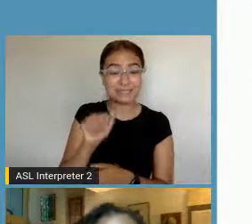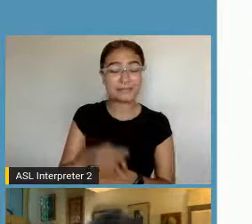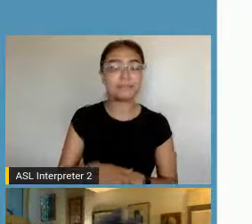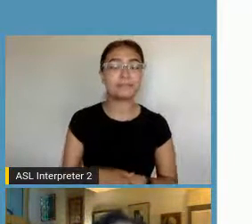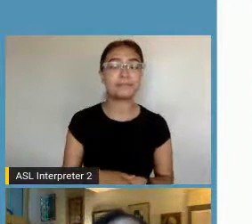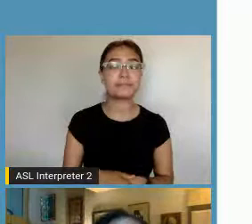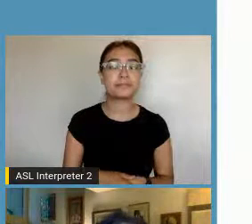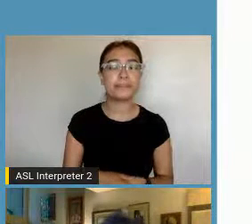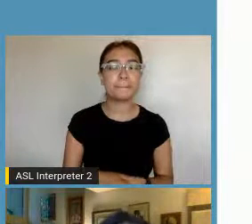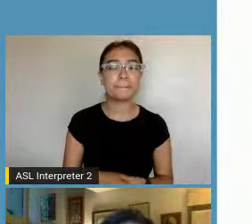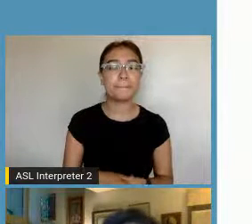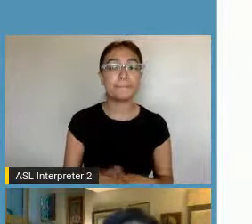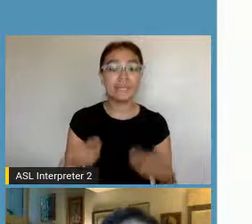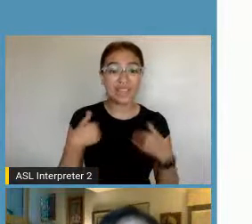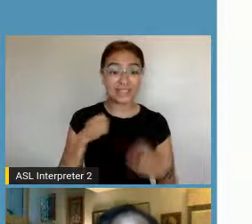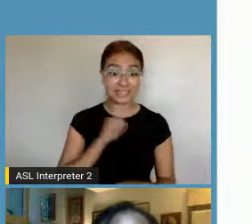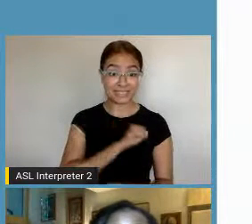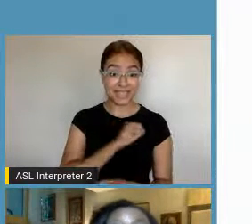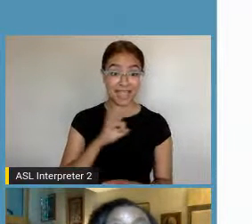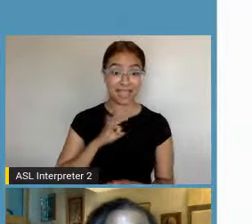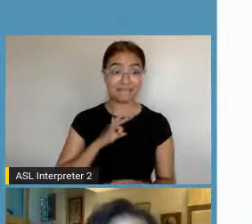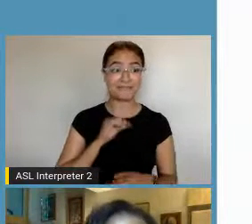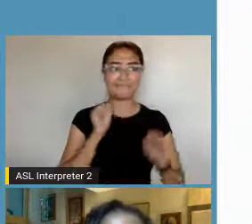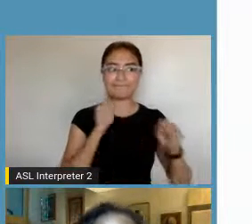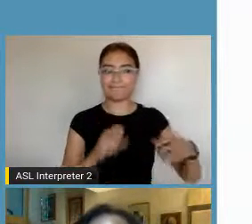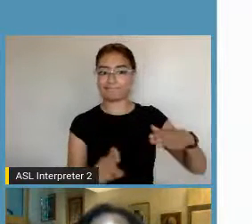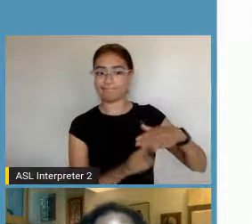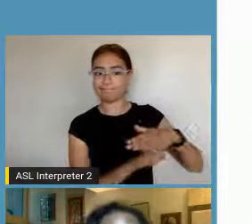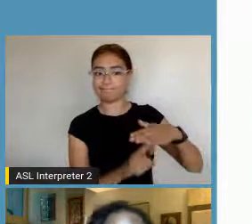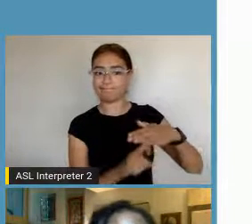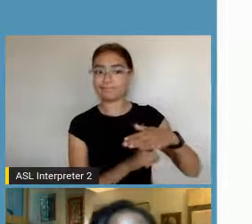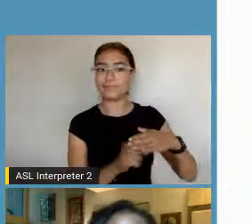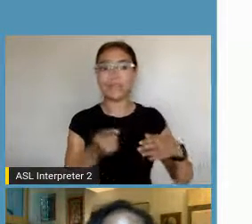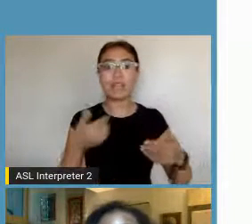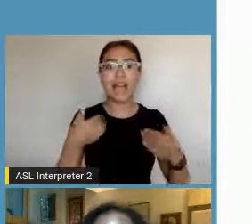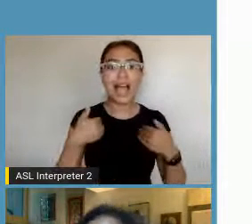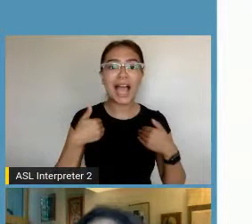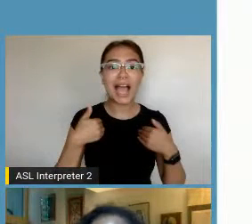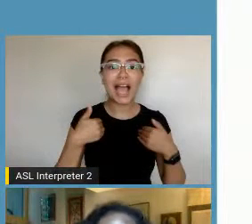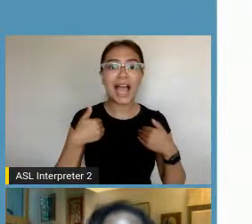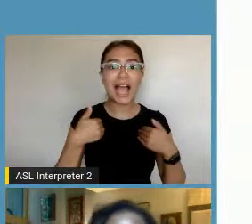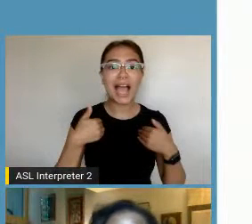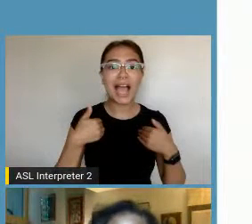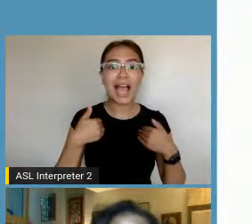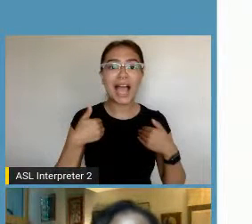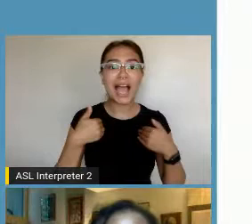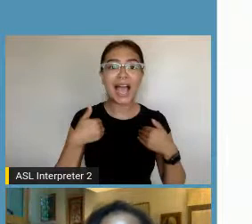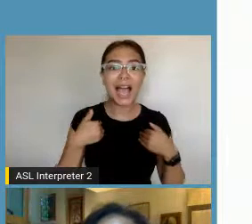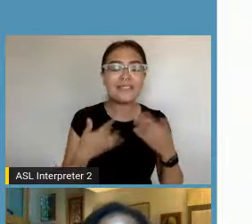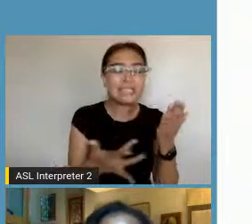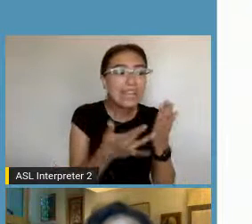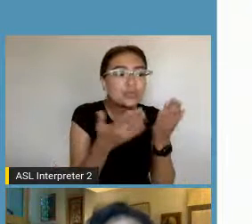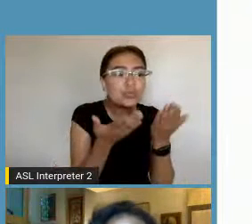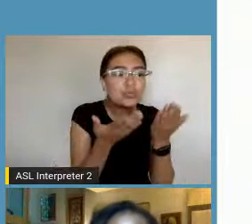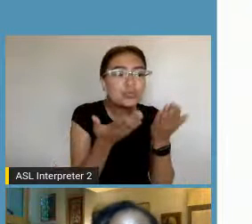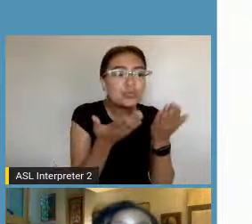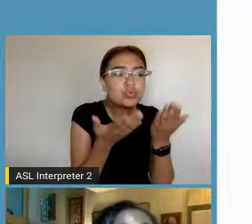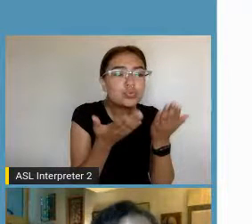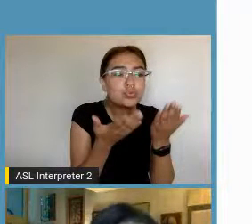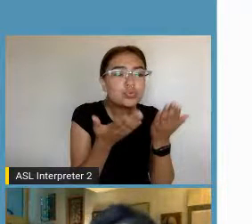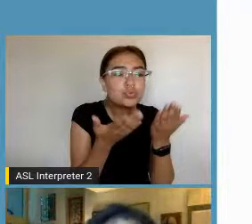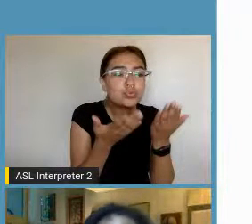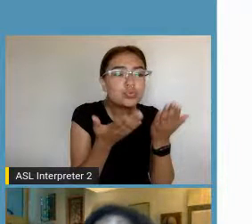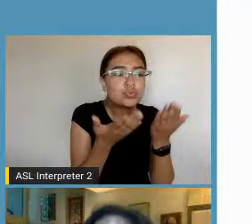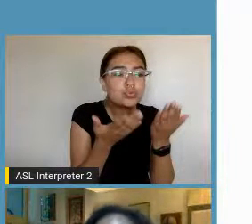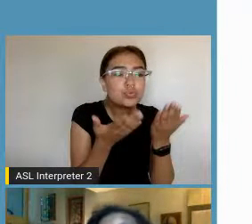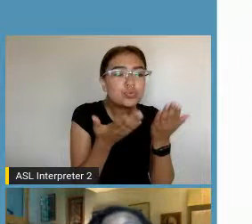Do you have the staff to scan these materials? Do you have the proper equipment, the scanners, the monitors, the capturing and editing software?